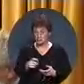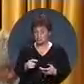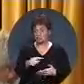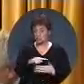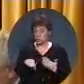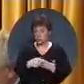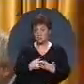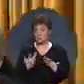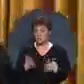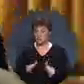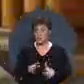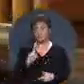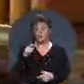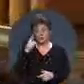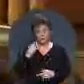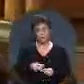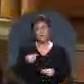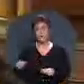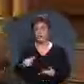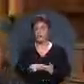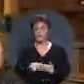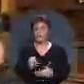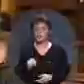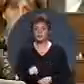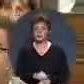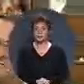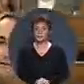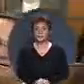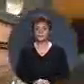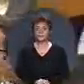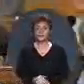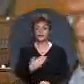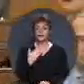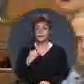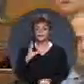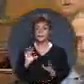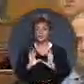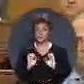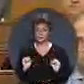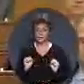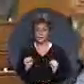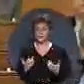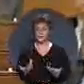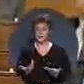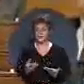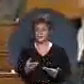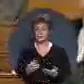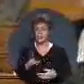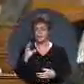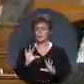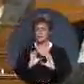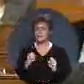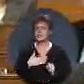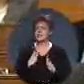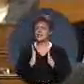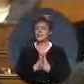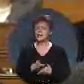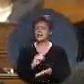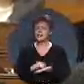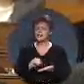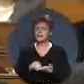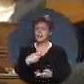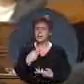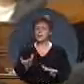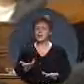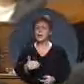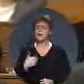agreement. The Honourable Member for Outremont. Thank you, Mr. Speaker. Mr. Speaker, I'd like to ask the